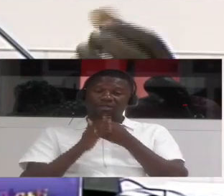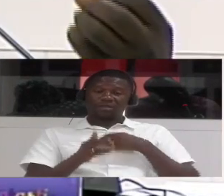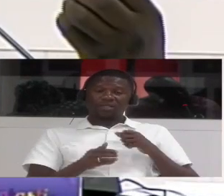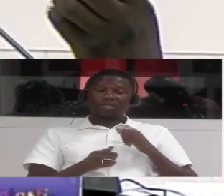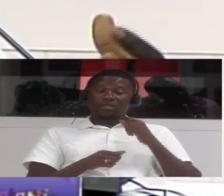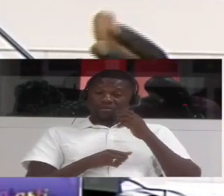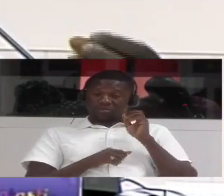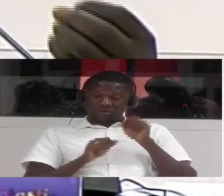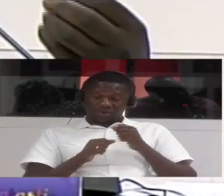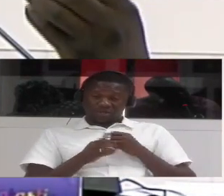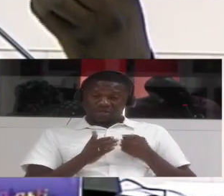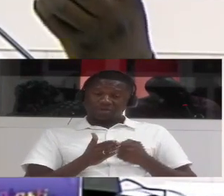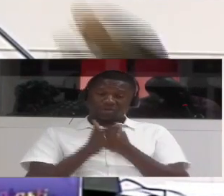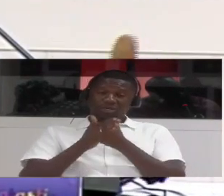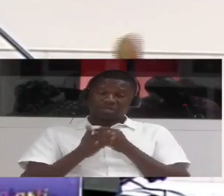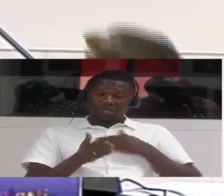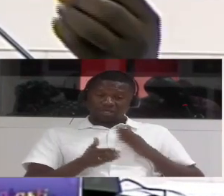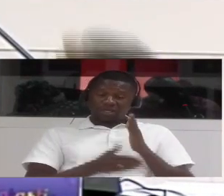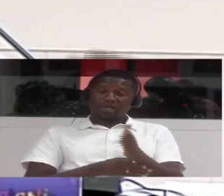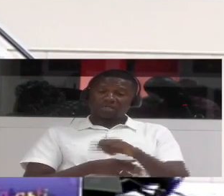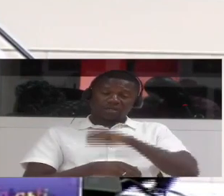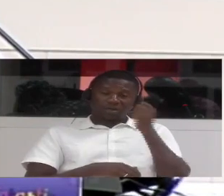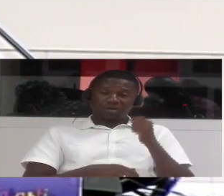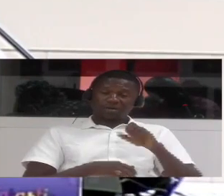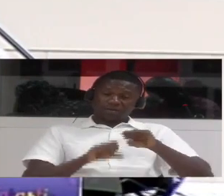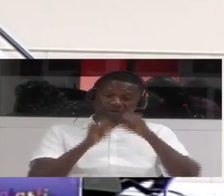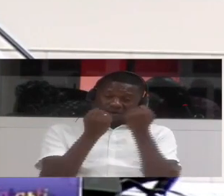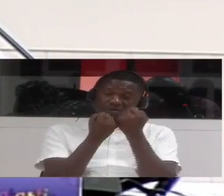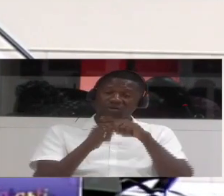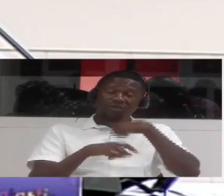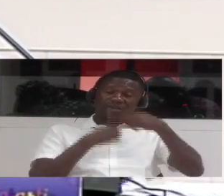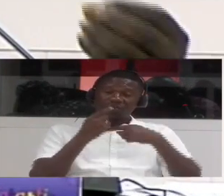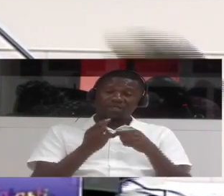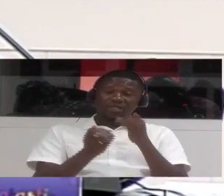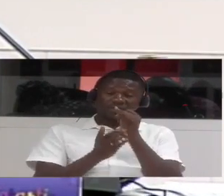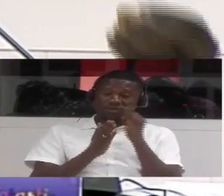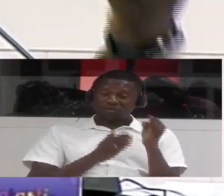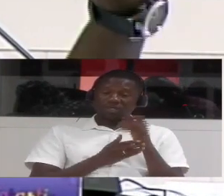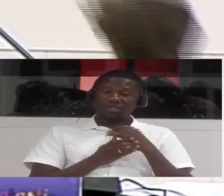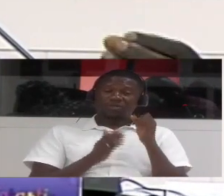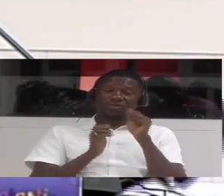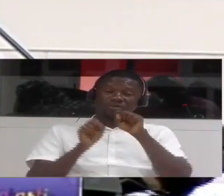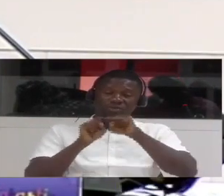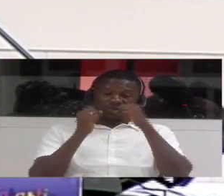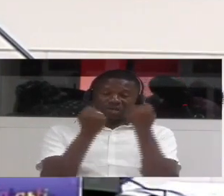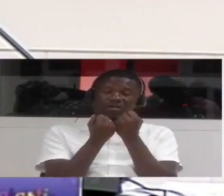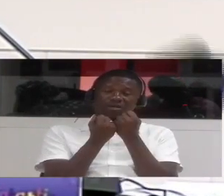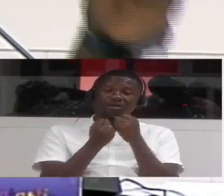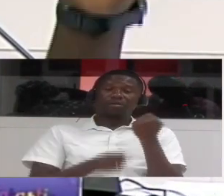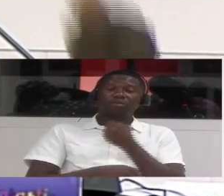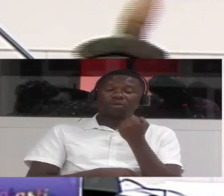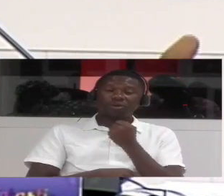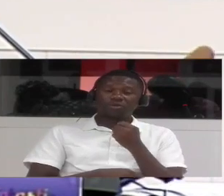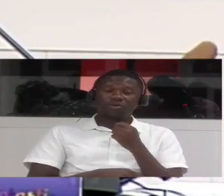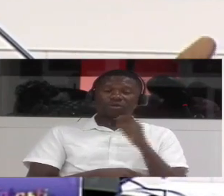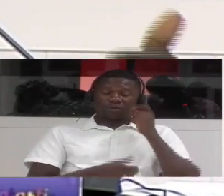curtailing the rights and freedoms of every individual in society, because press freedom became